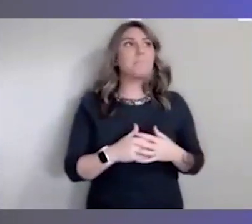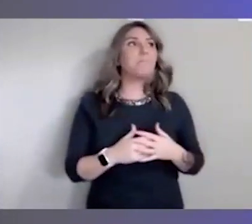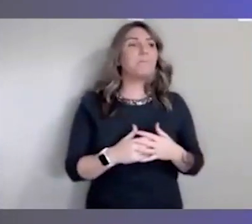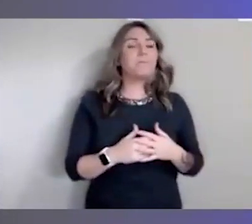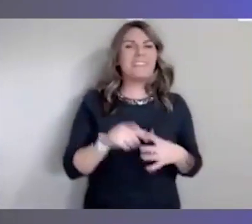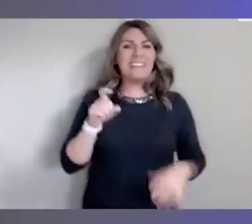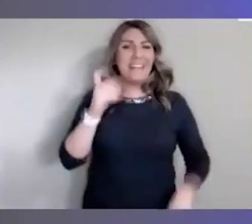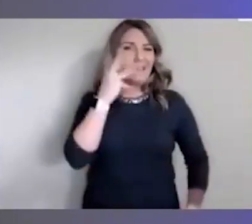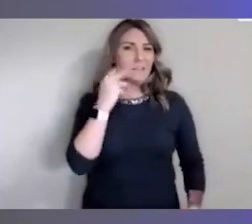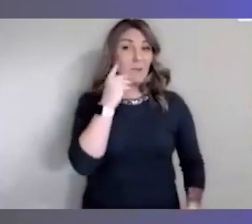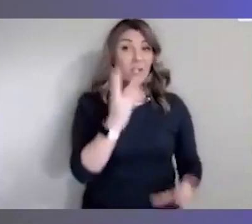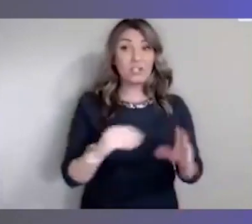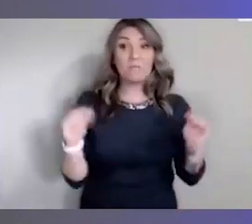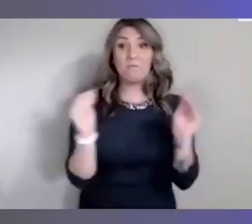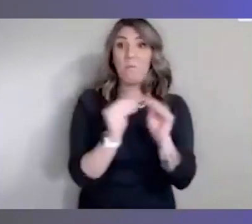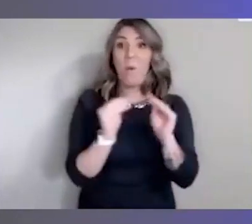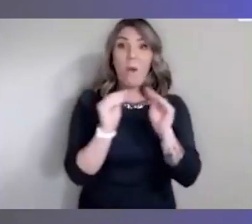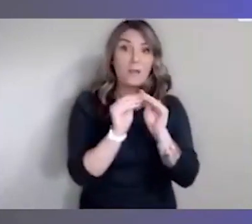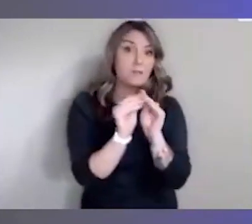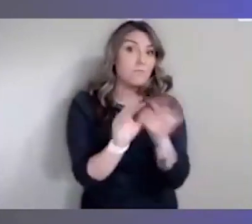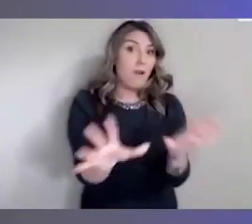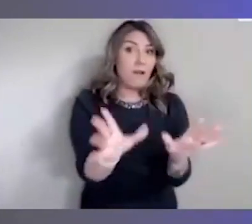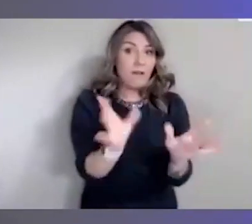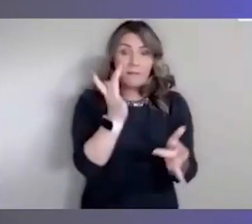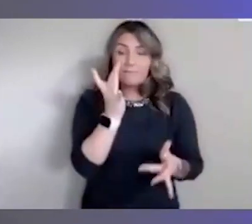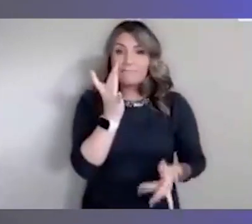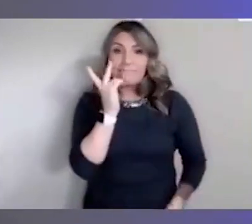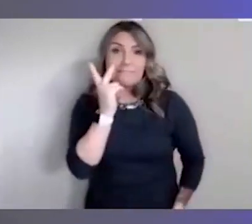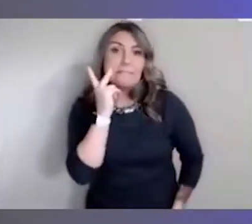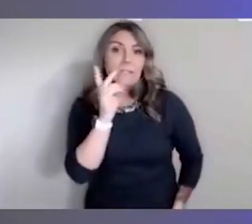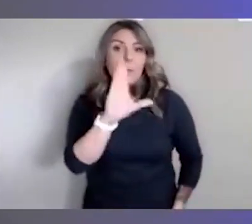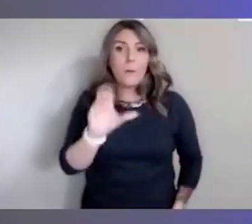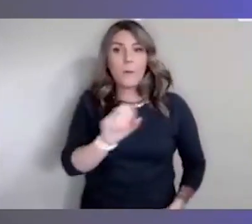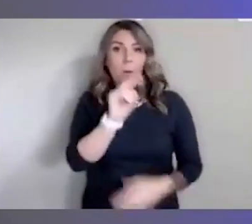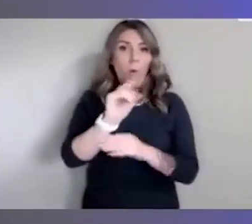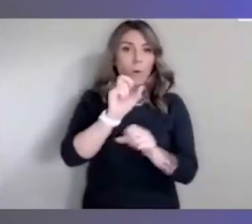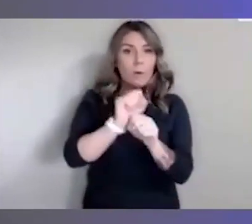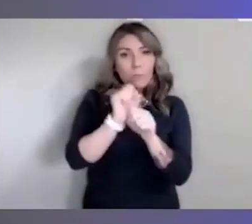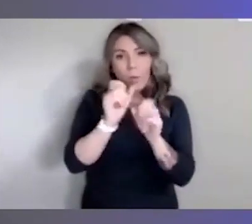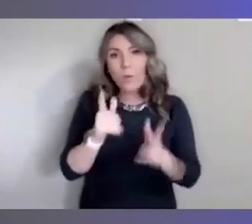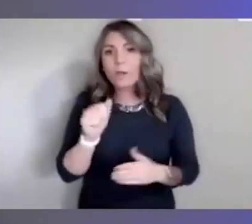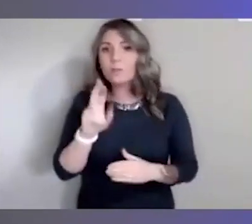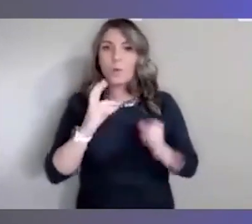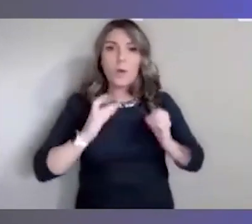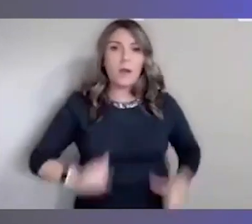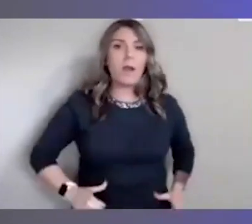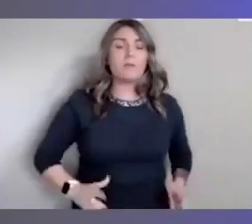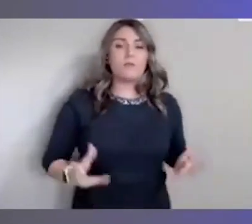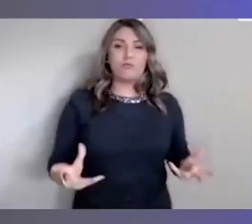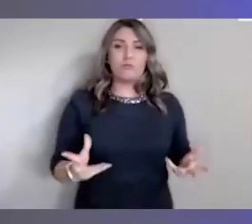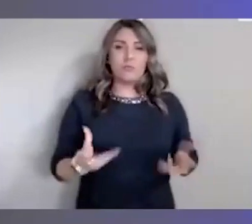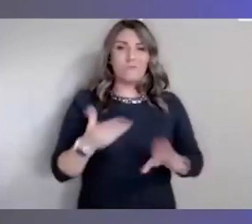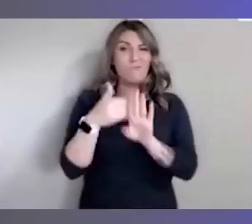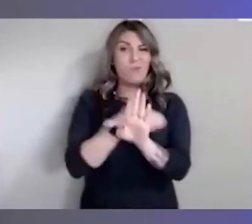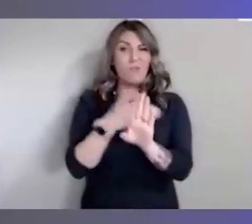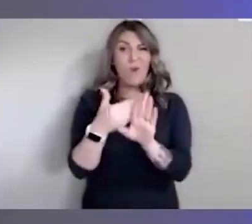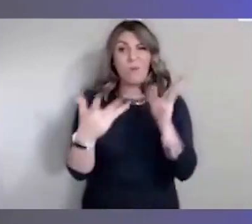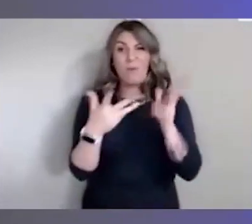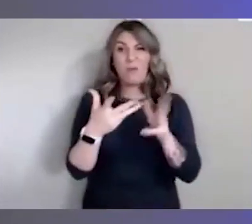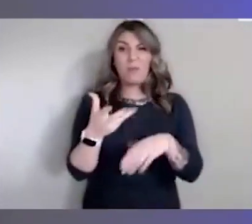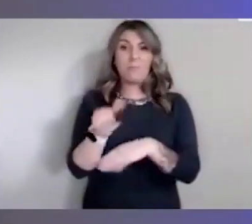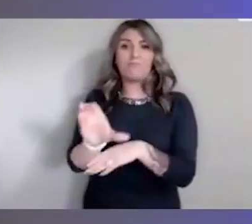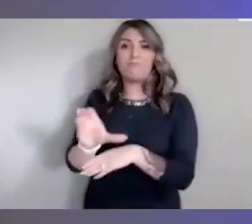more spread among their own employees or customers before they might want to do one of these. So